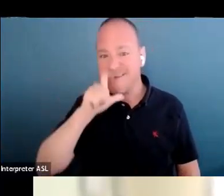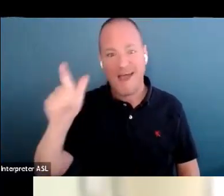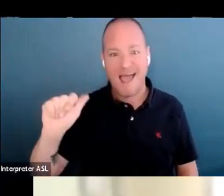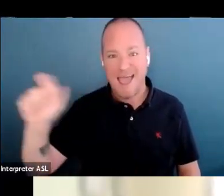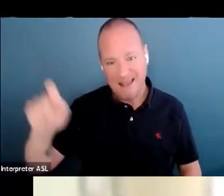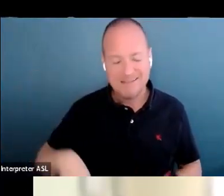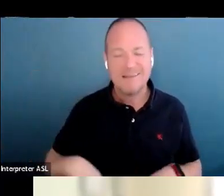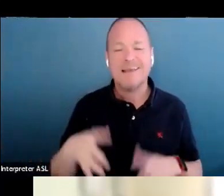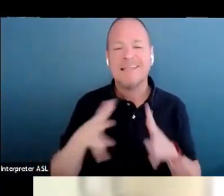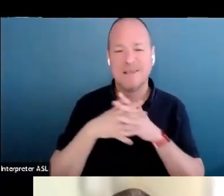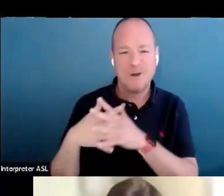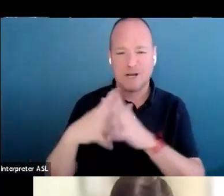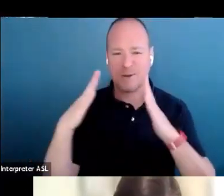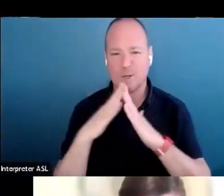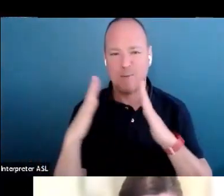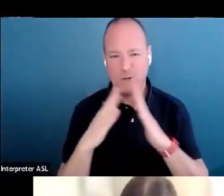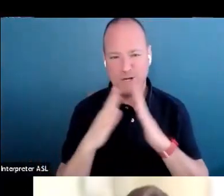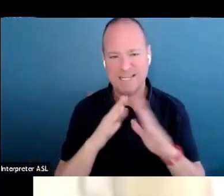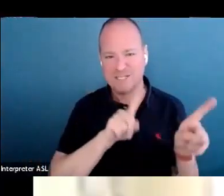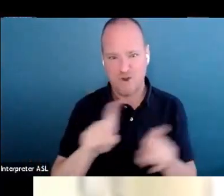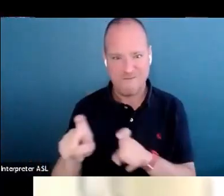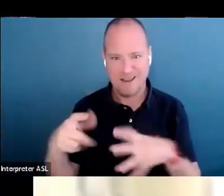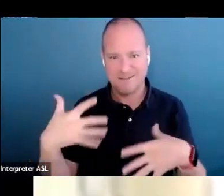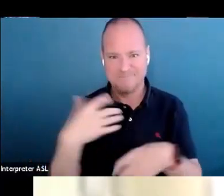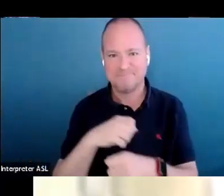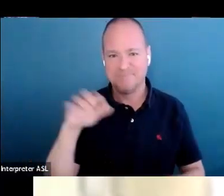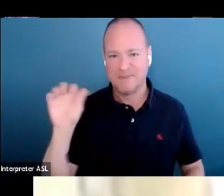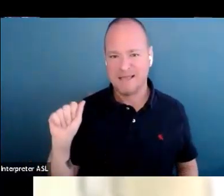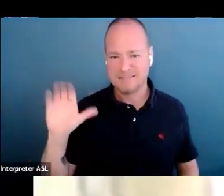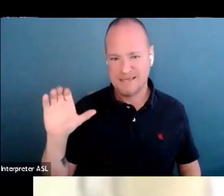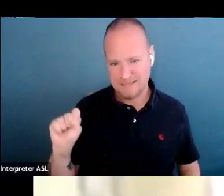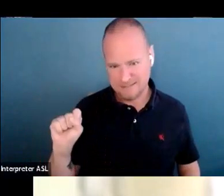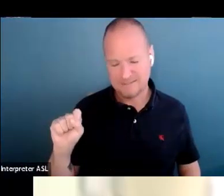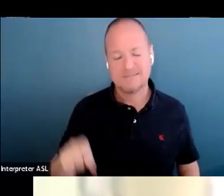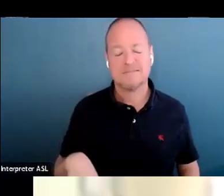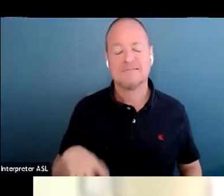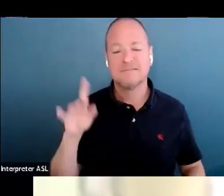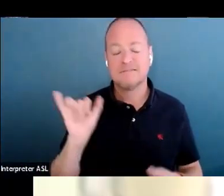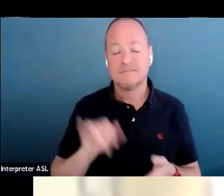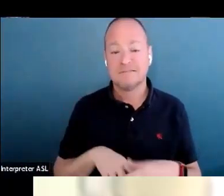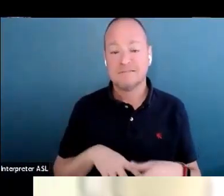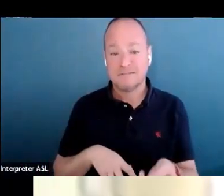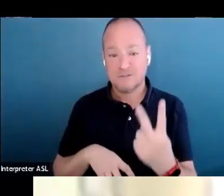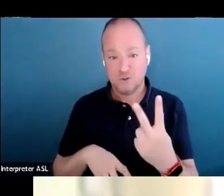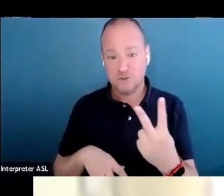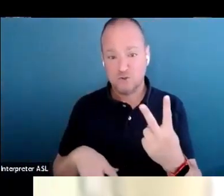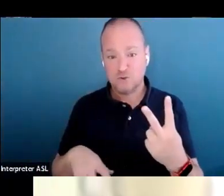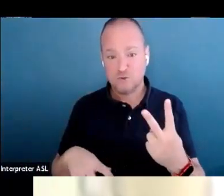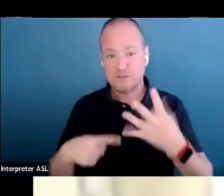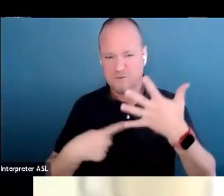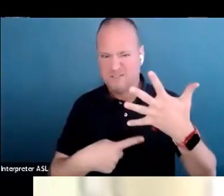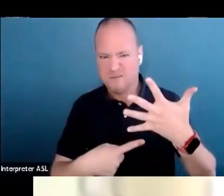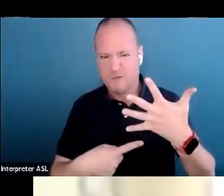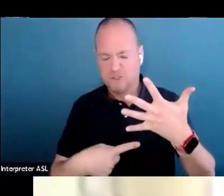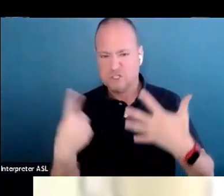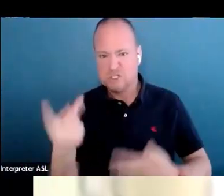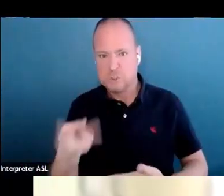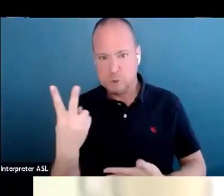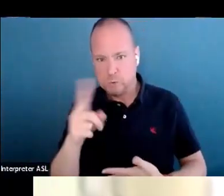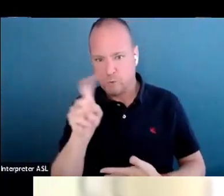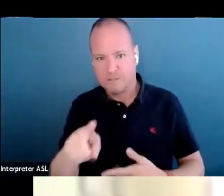Survey, AAC, they, 2 of the 6 questions, one of them is, do you have a